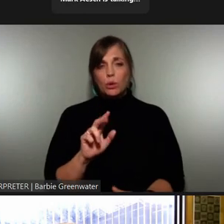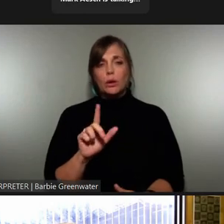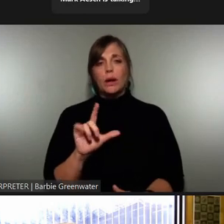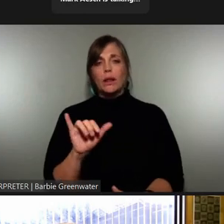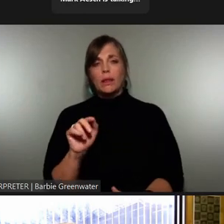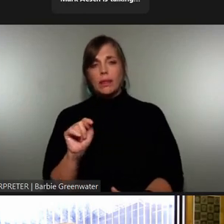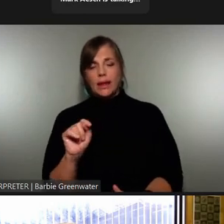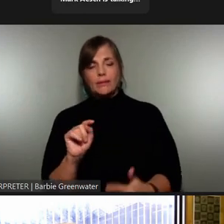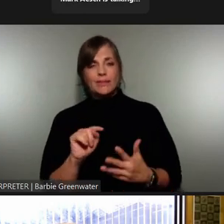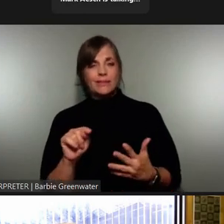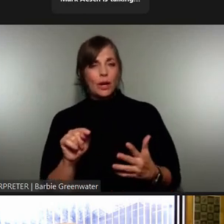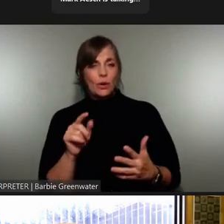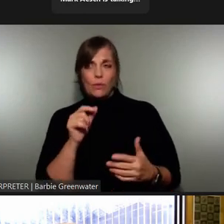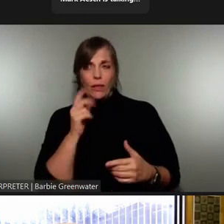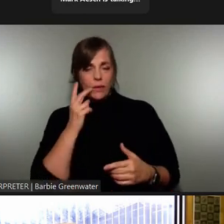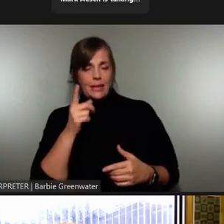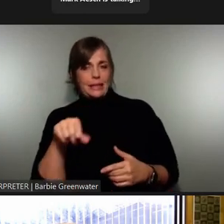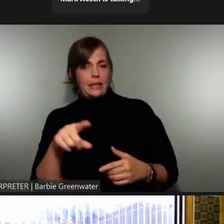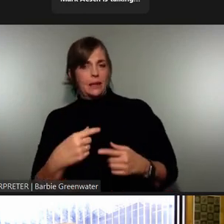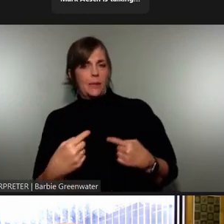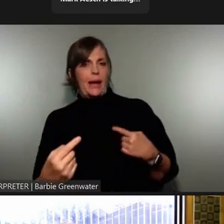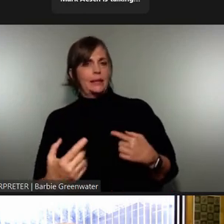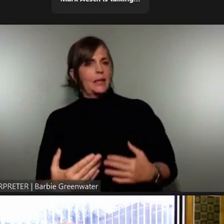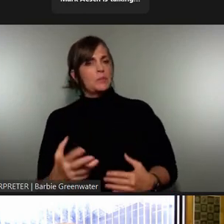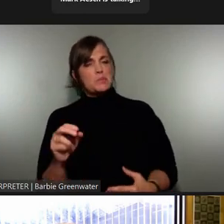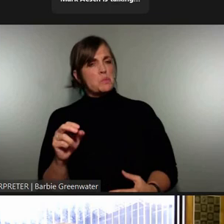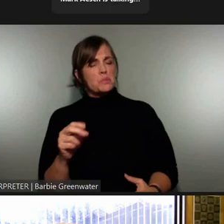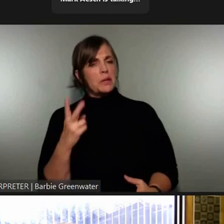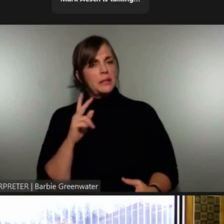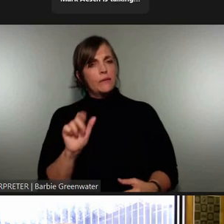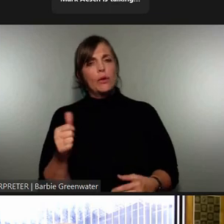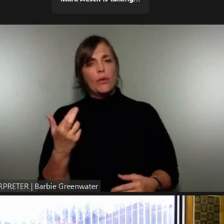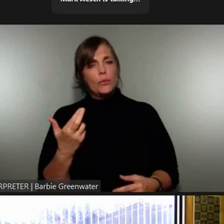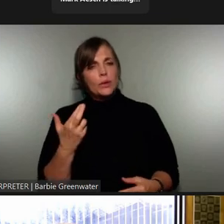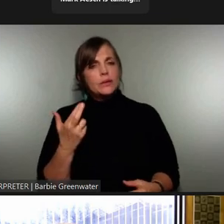others, rather than viewing them as the enemy? And so I think, from my perspective,